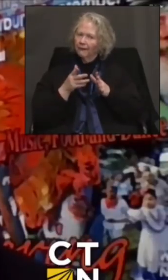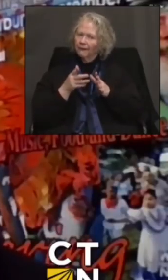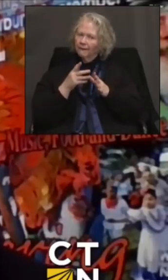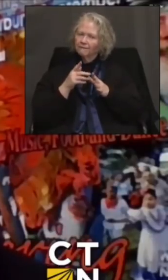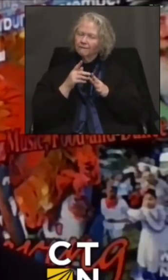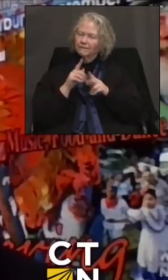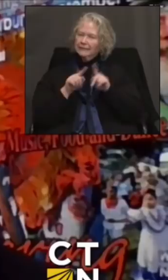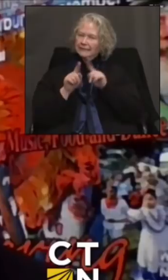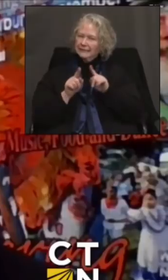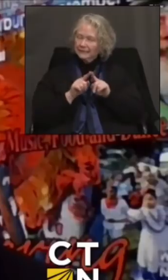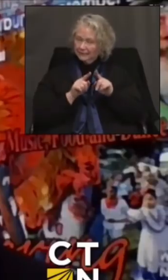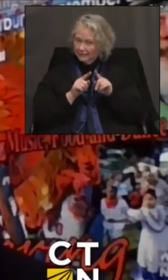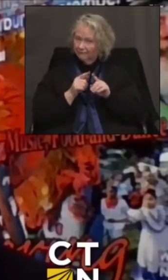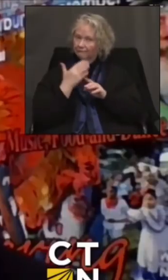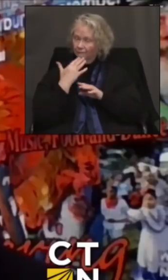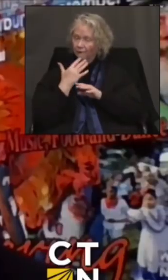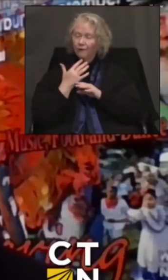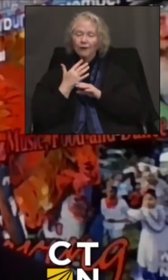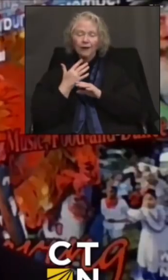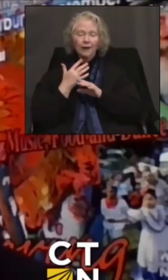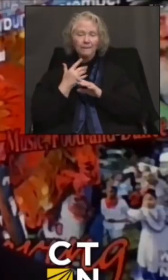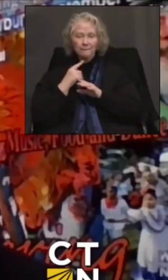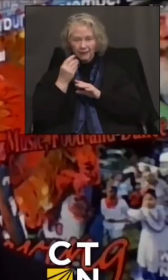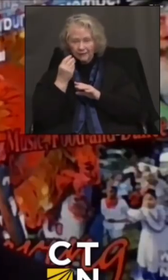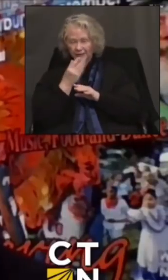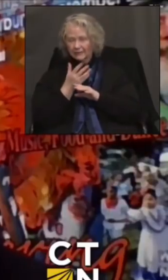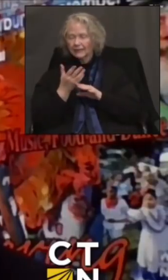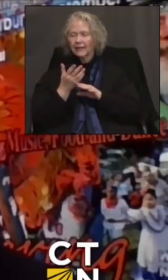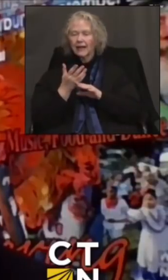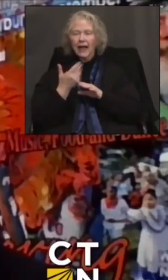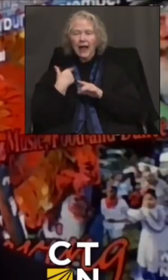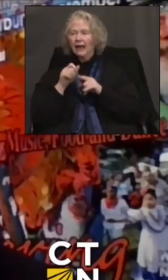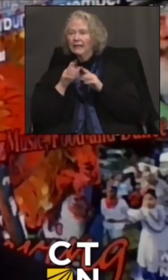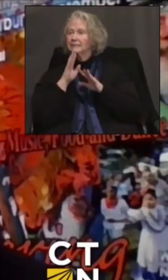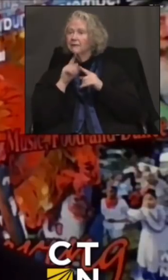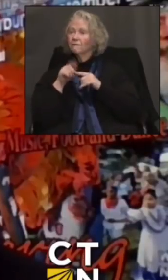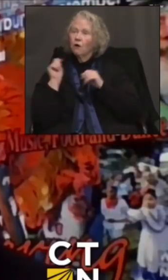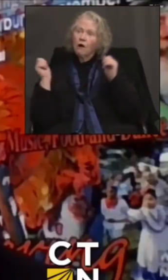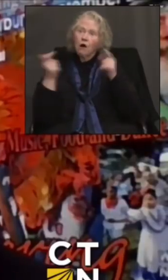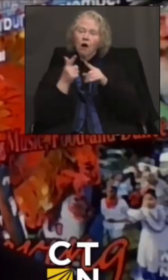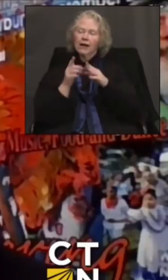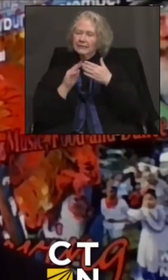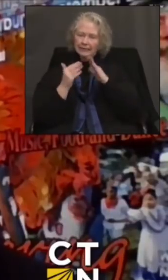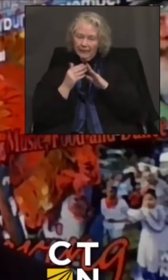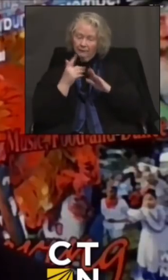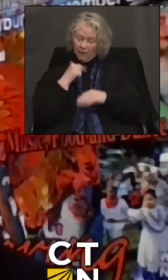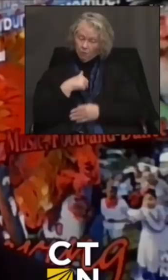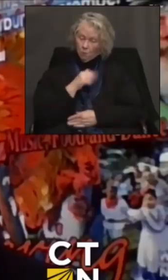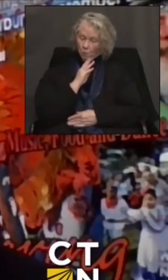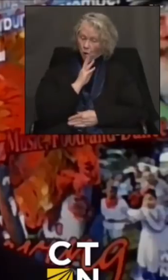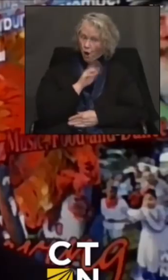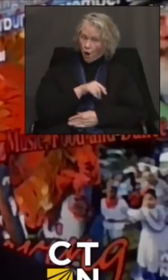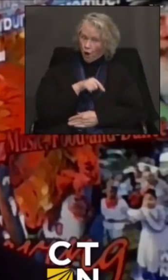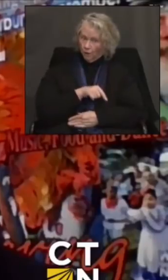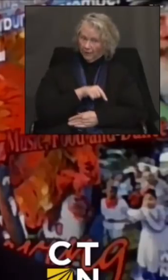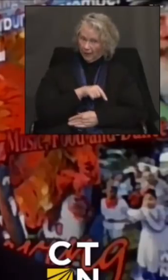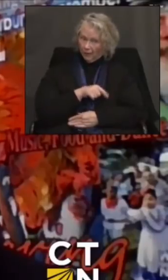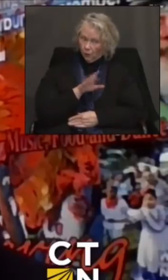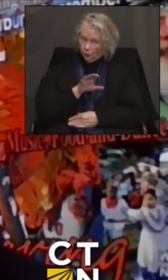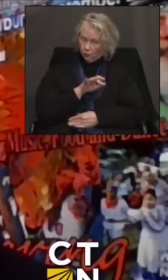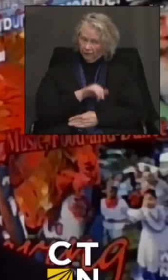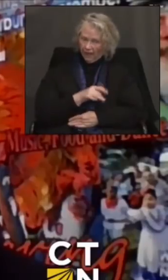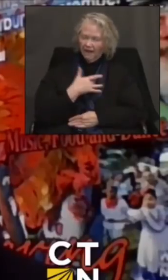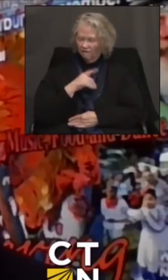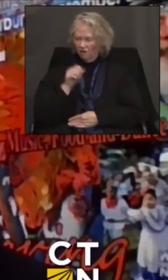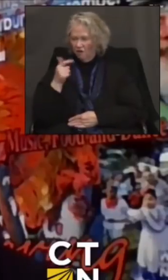the right track, and I won't speak for all the other large municipalities, but I think that if Waterbury is an indicator, the state of Connecticut is on the